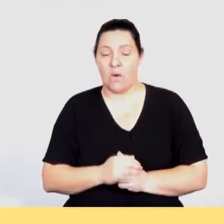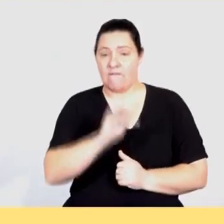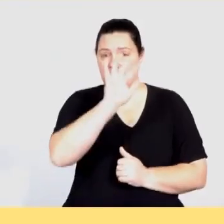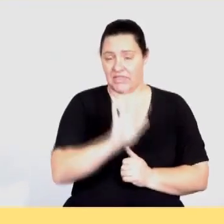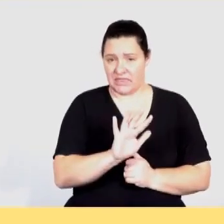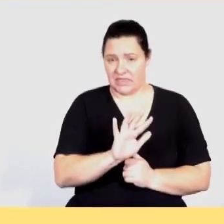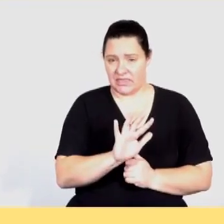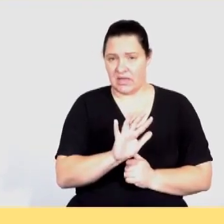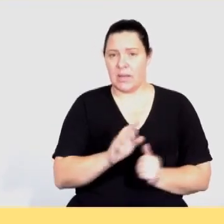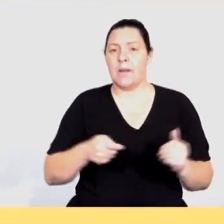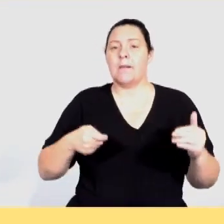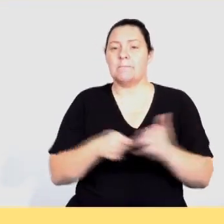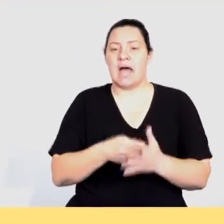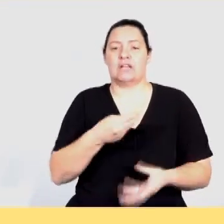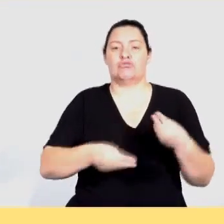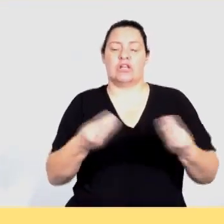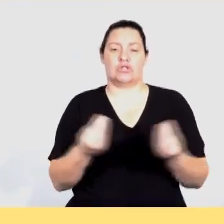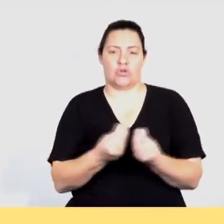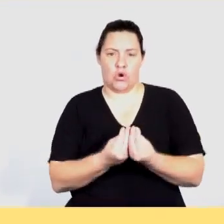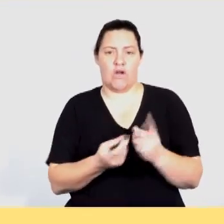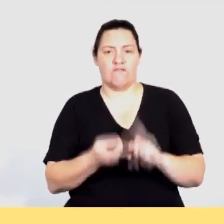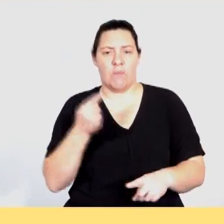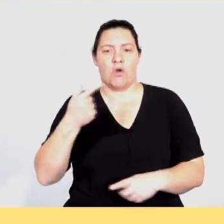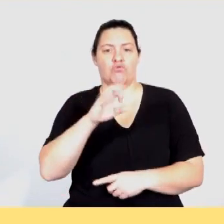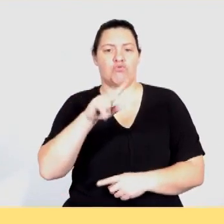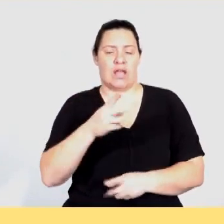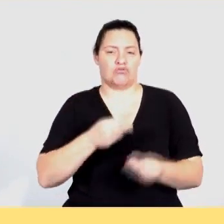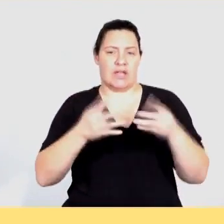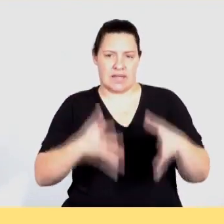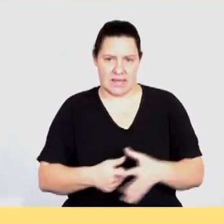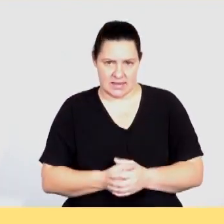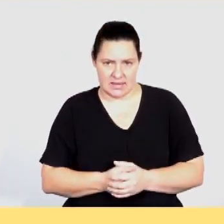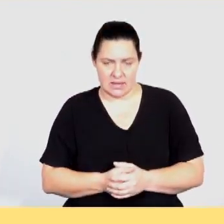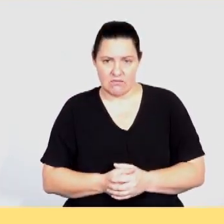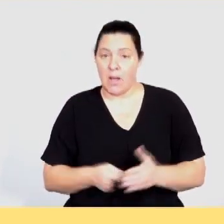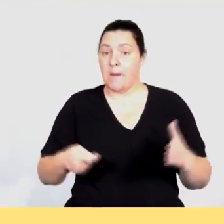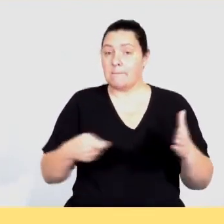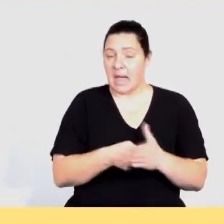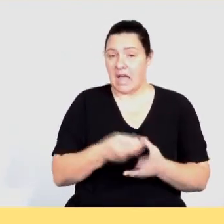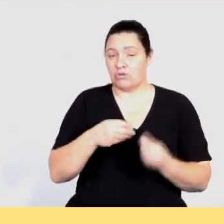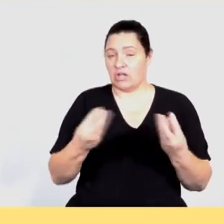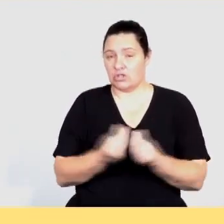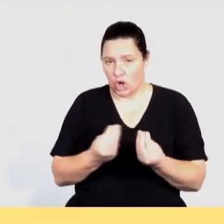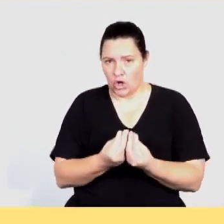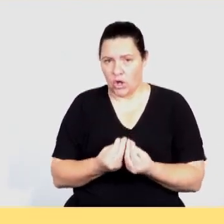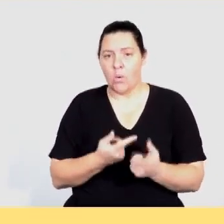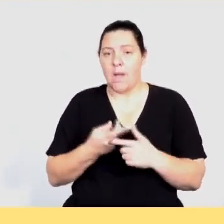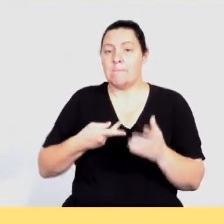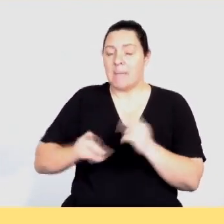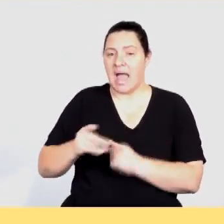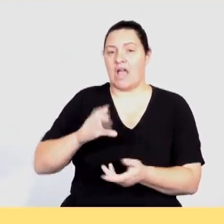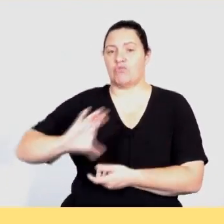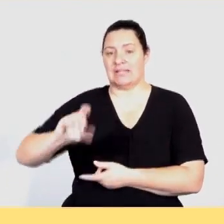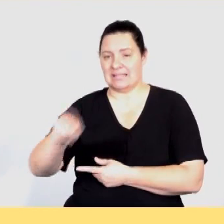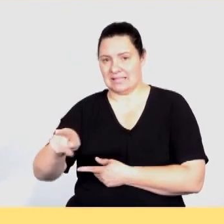says, on the 5th, bought trading stock from Greg Traders. So once you buy trading stock, remember you're buying it